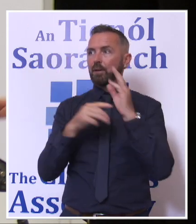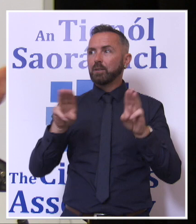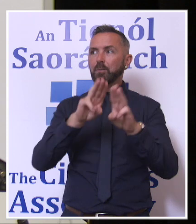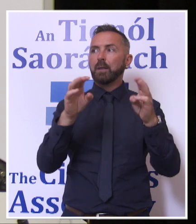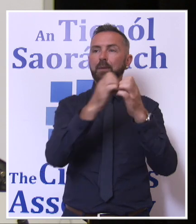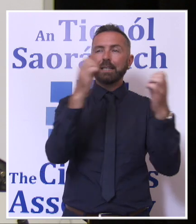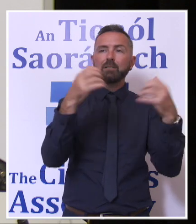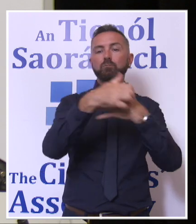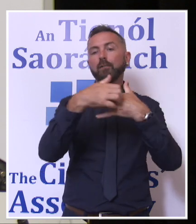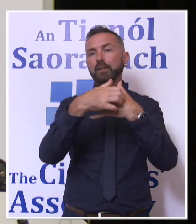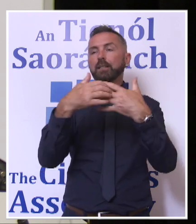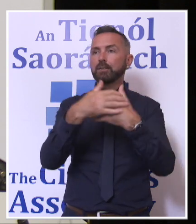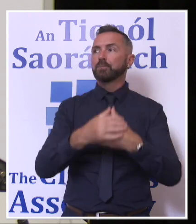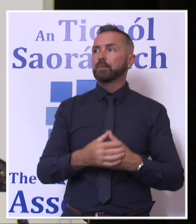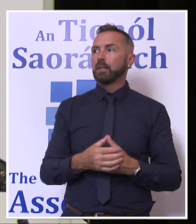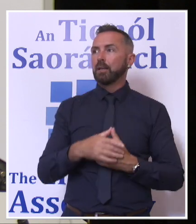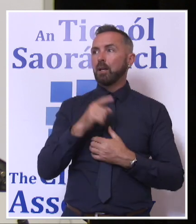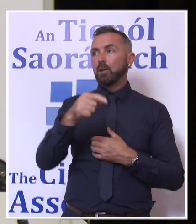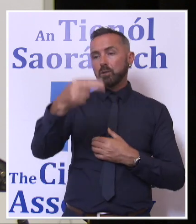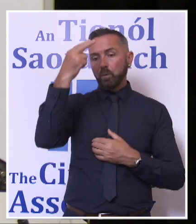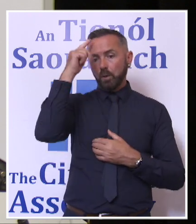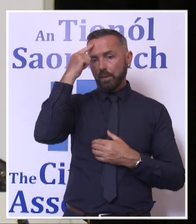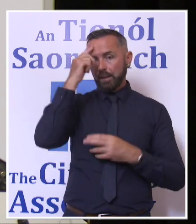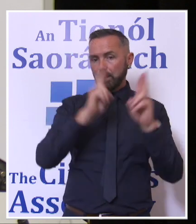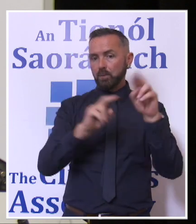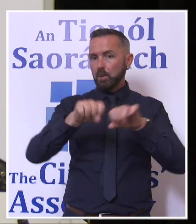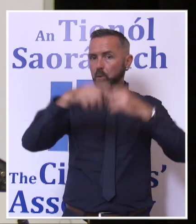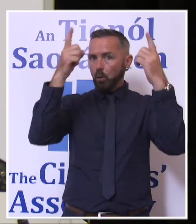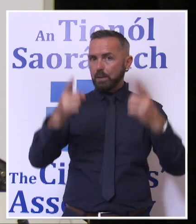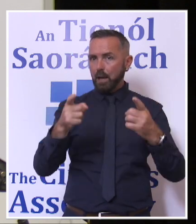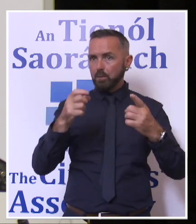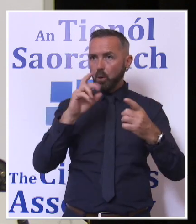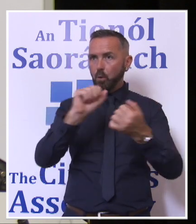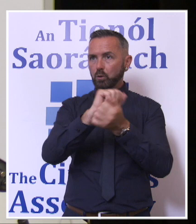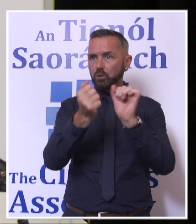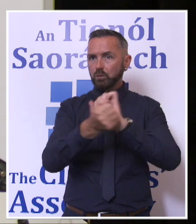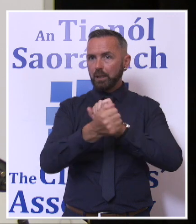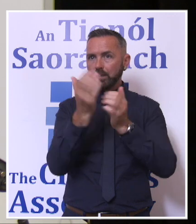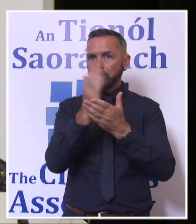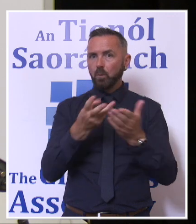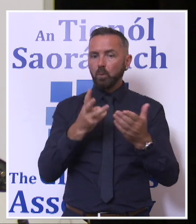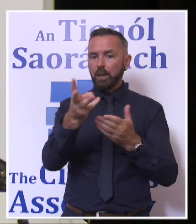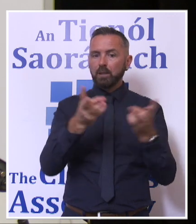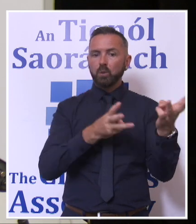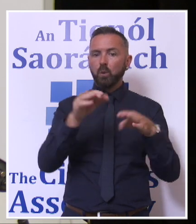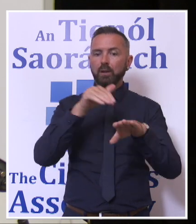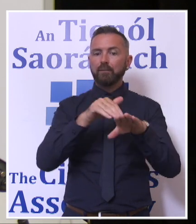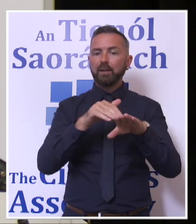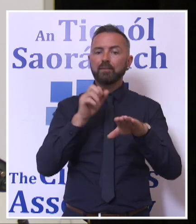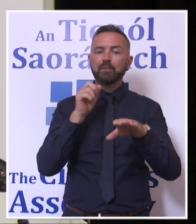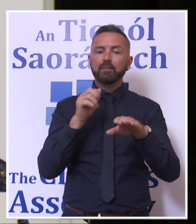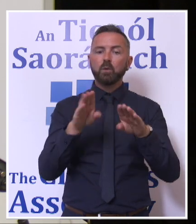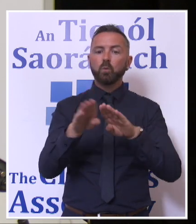people each, roughly. And do you think that should be broken up or changed in some way to work effectively under